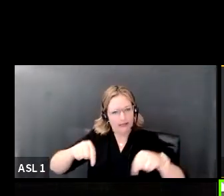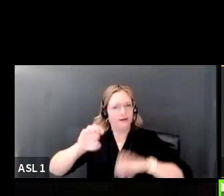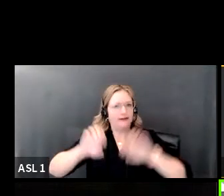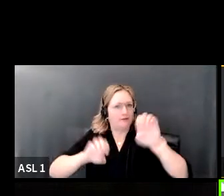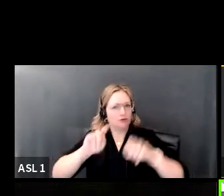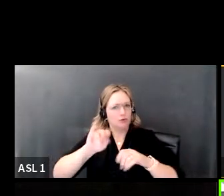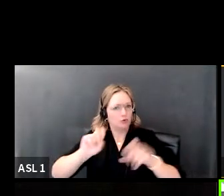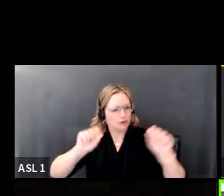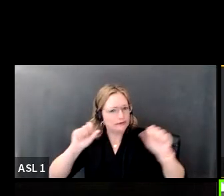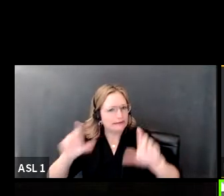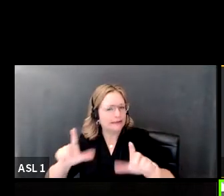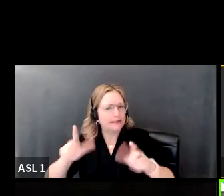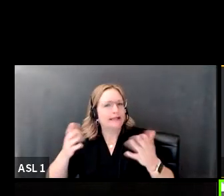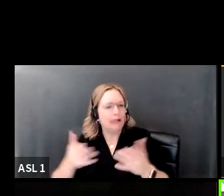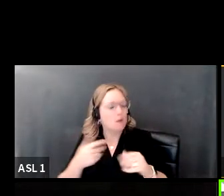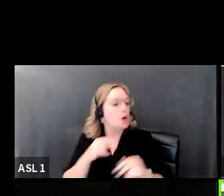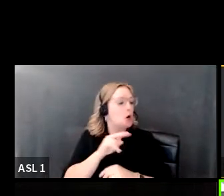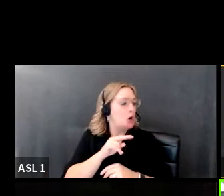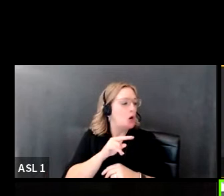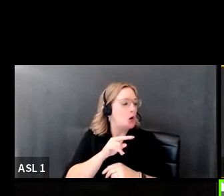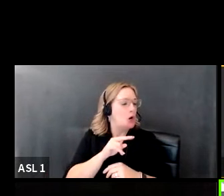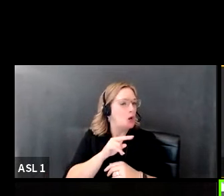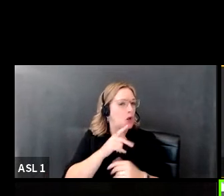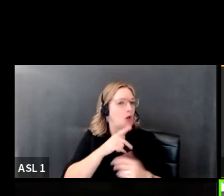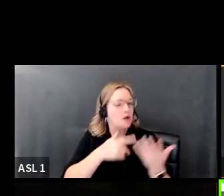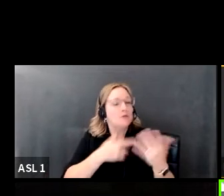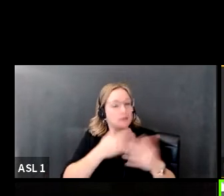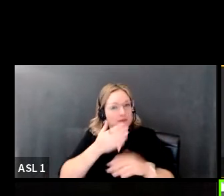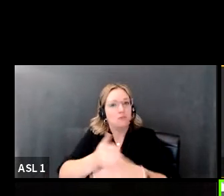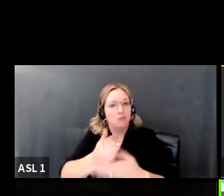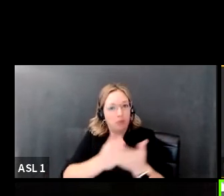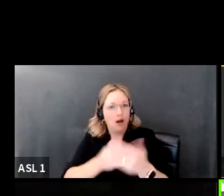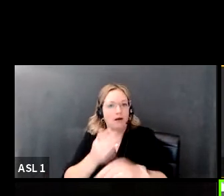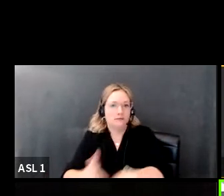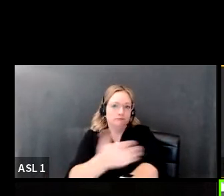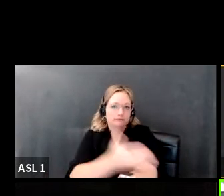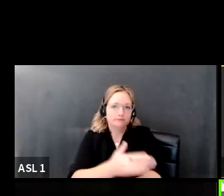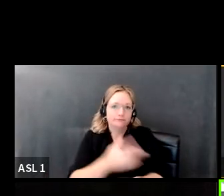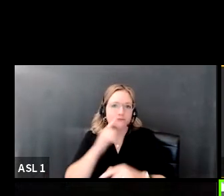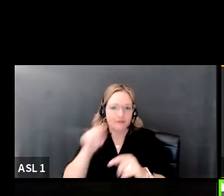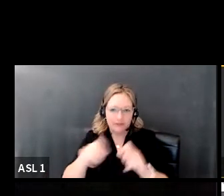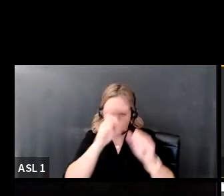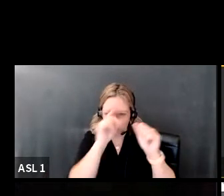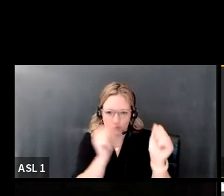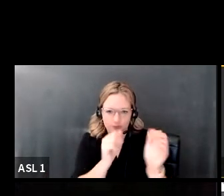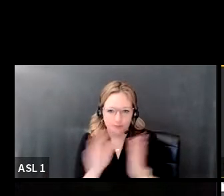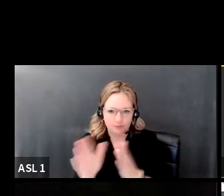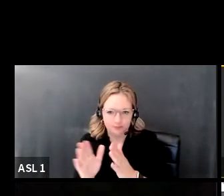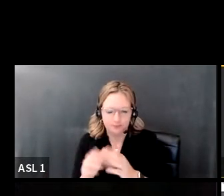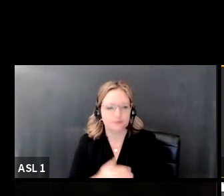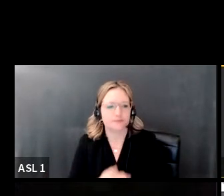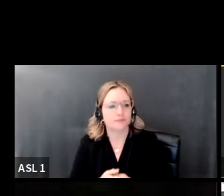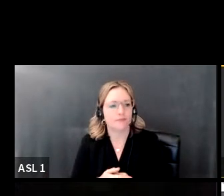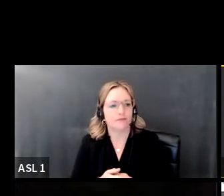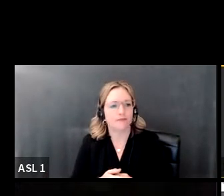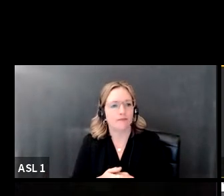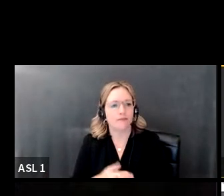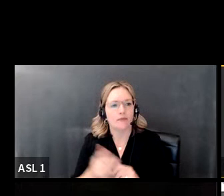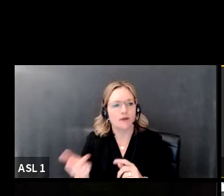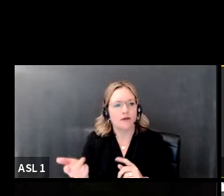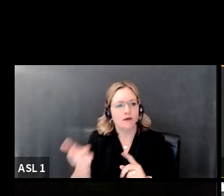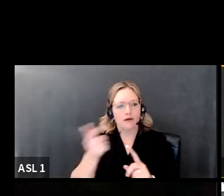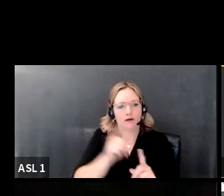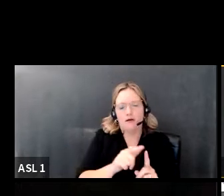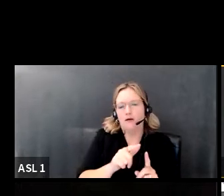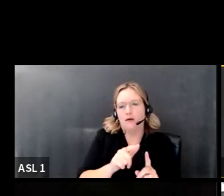better information that's part of the ongoing improvements of the strategy so when could we expect a report